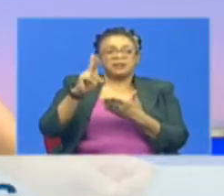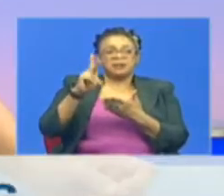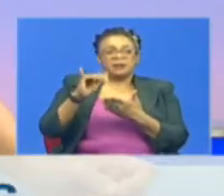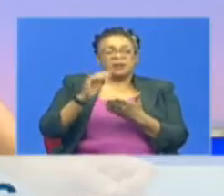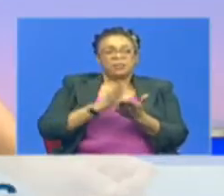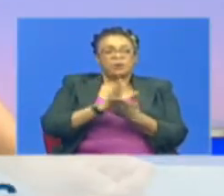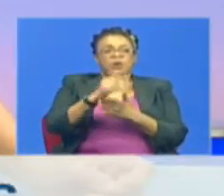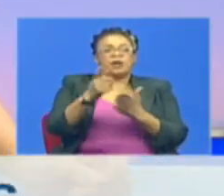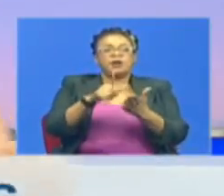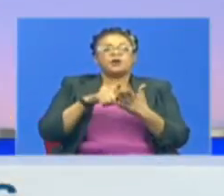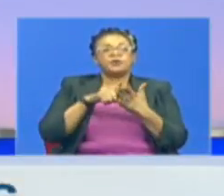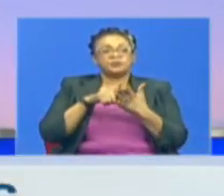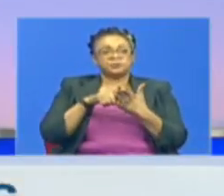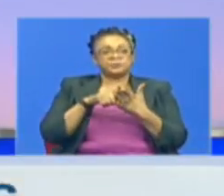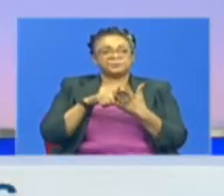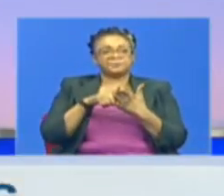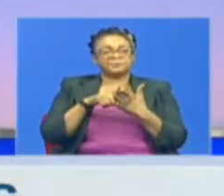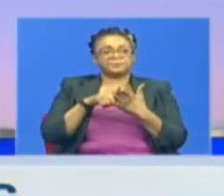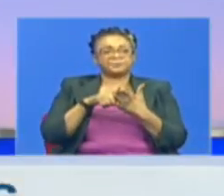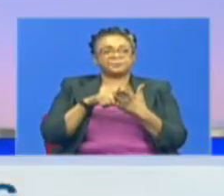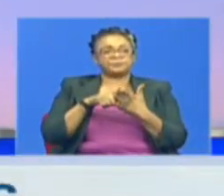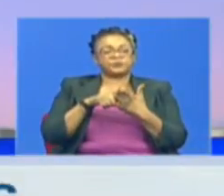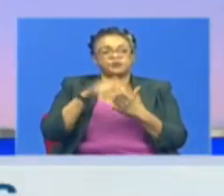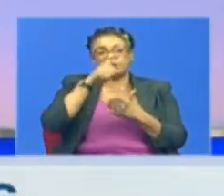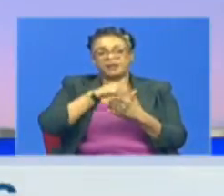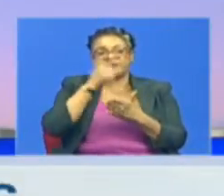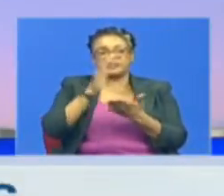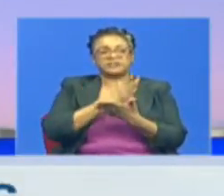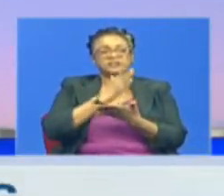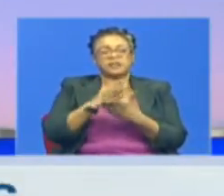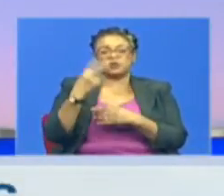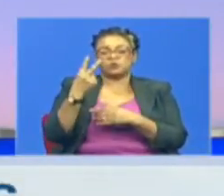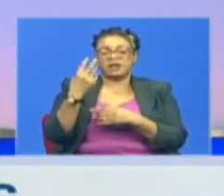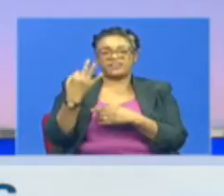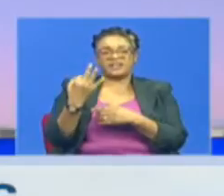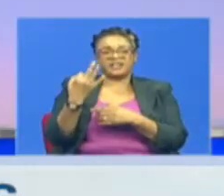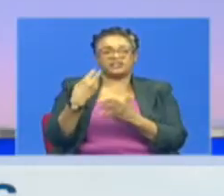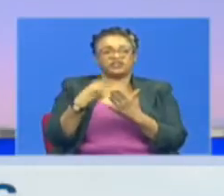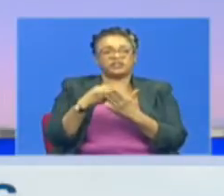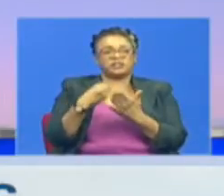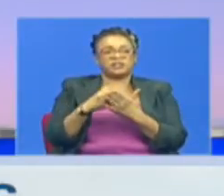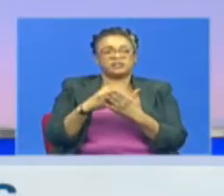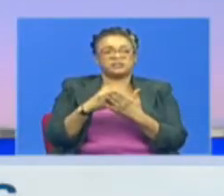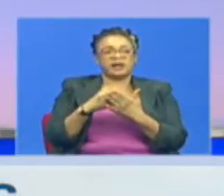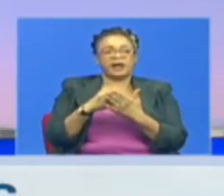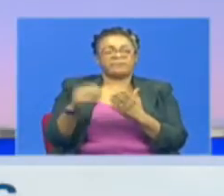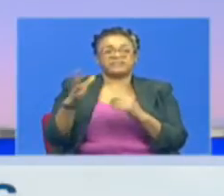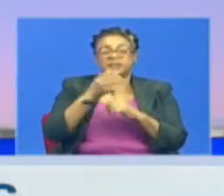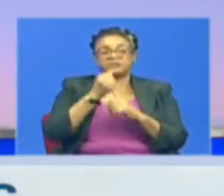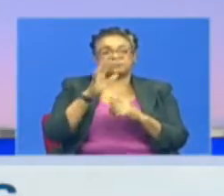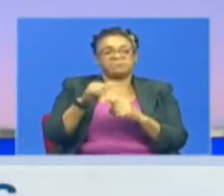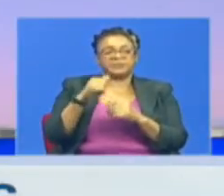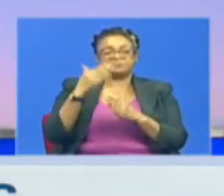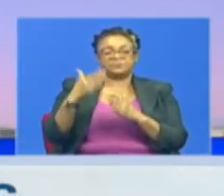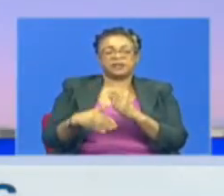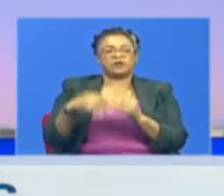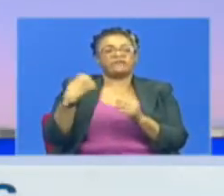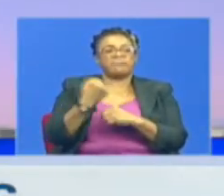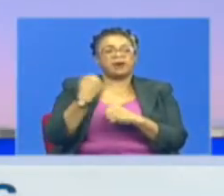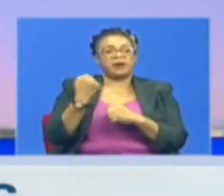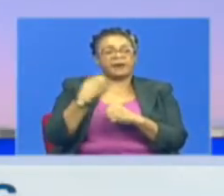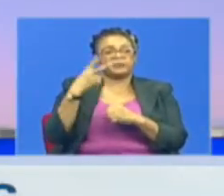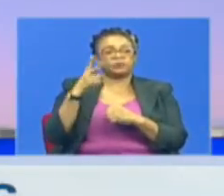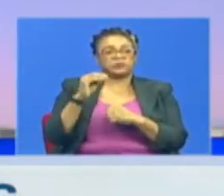loans to the private sector, 23 shillings had been restructured by the end of May